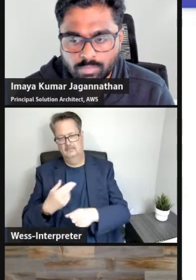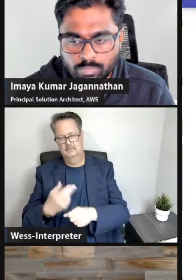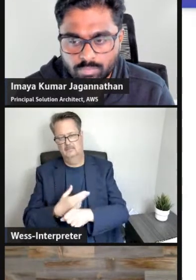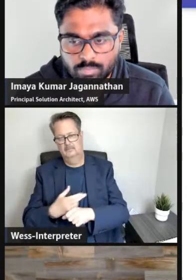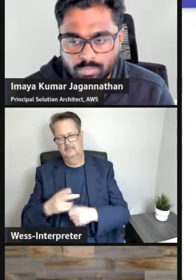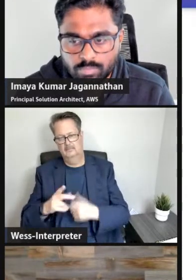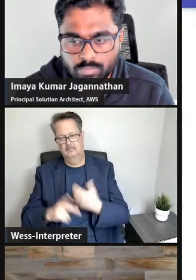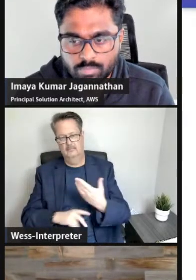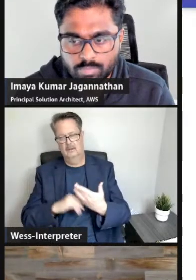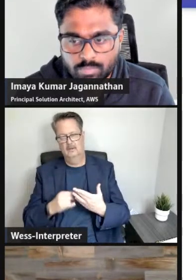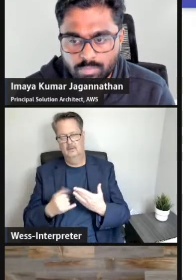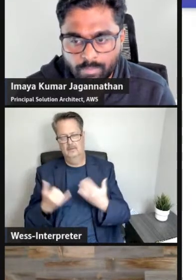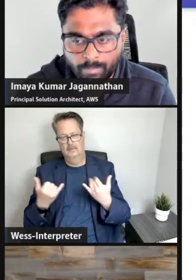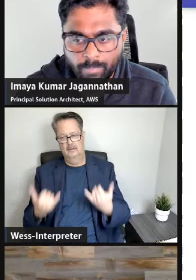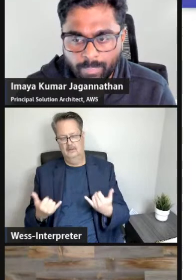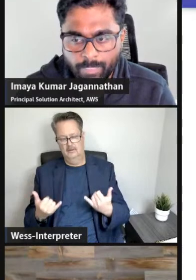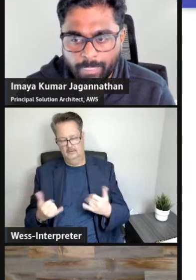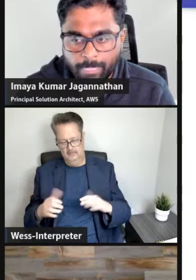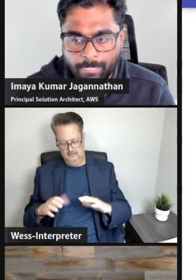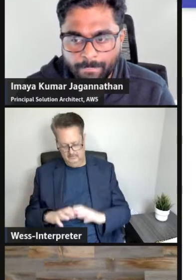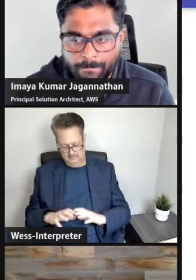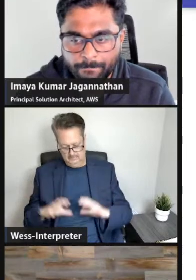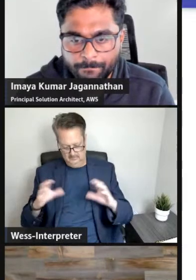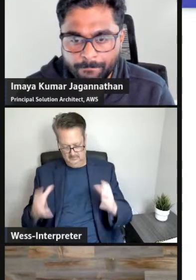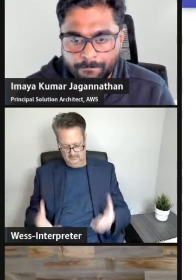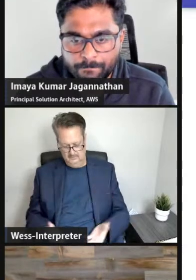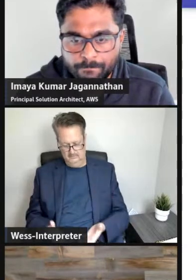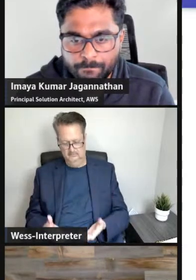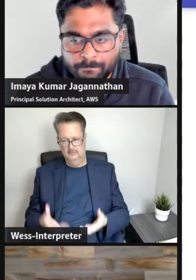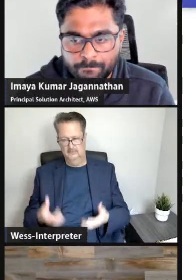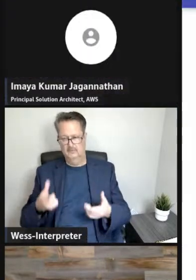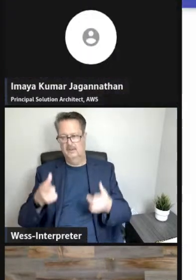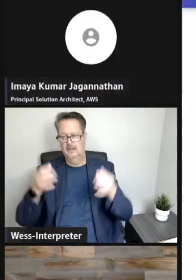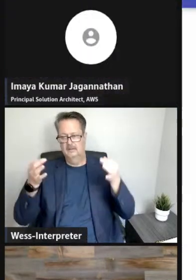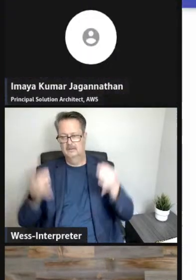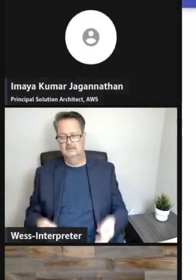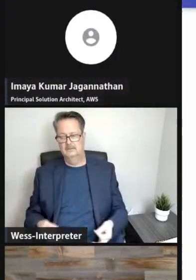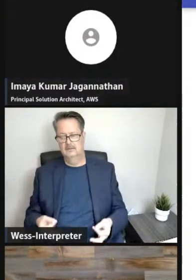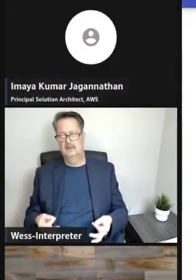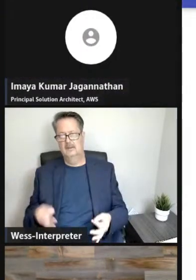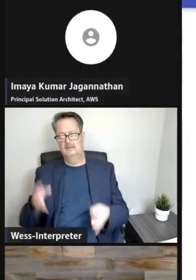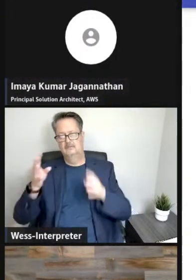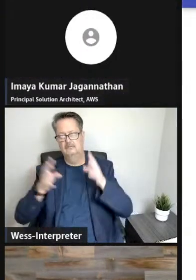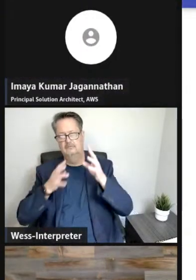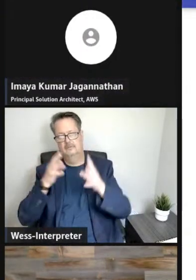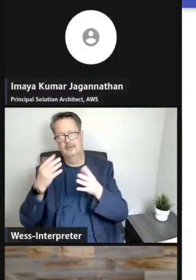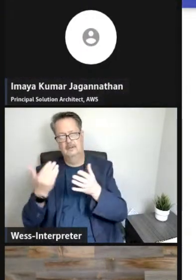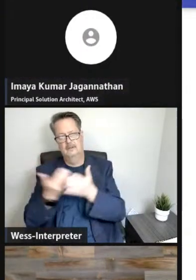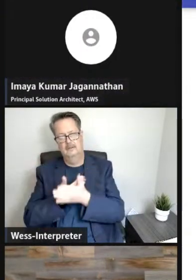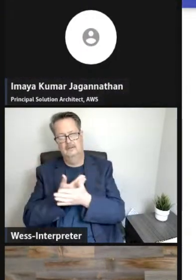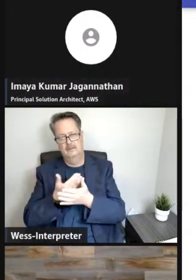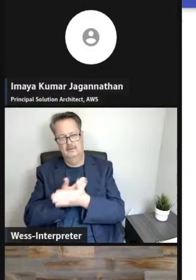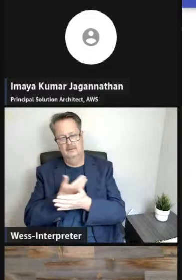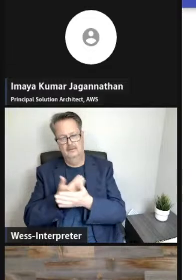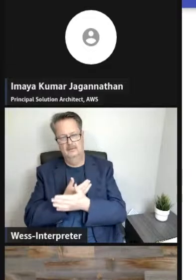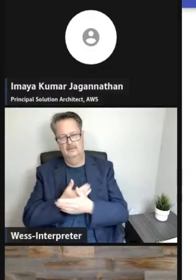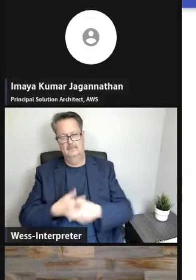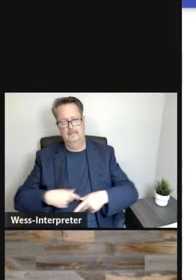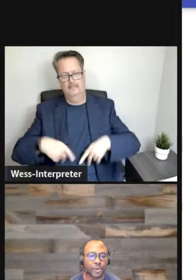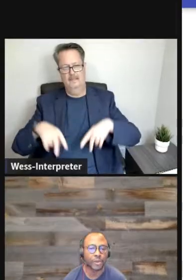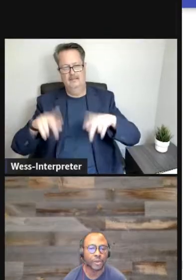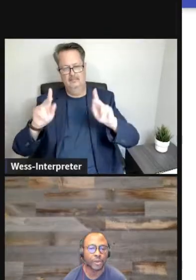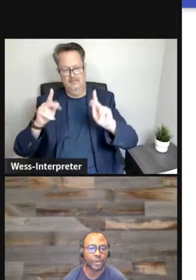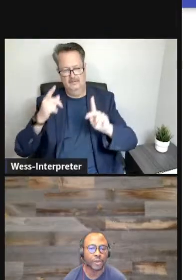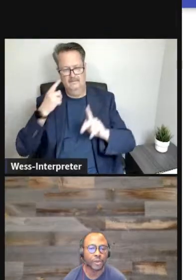cluster, and then you can decide to create a new Amazon Managed Service or Prometheus workspace to collect